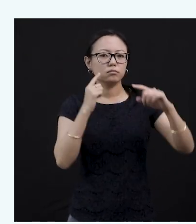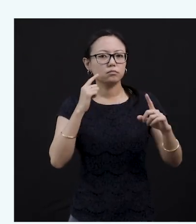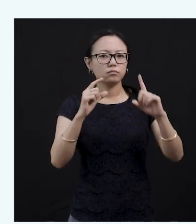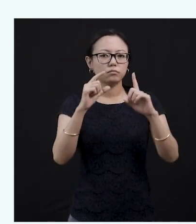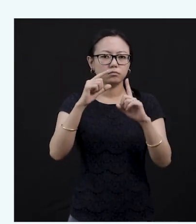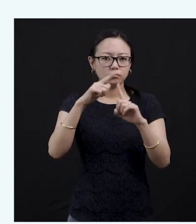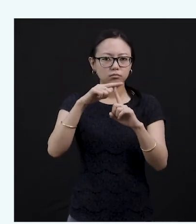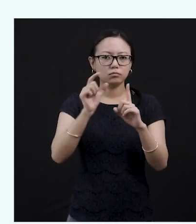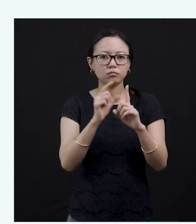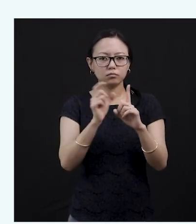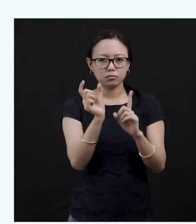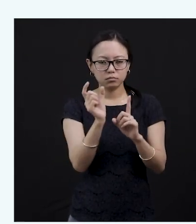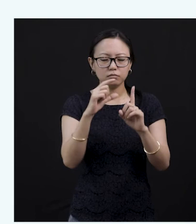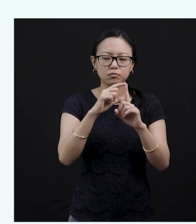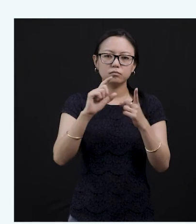okay?